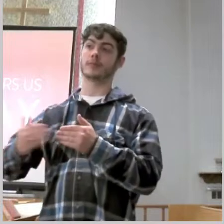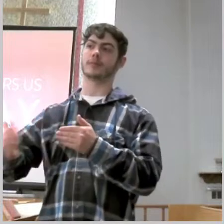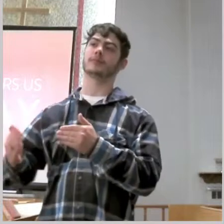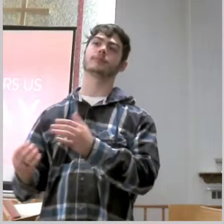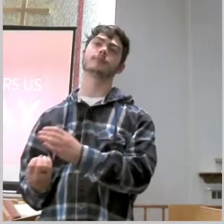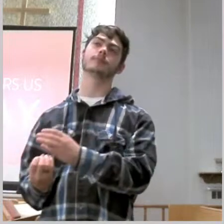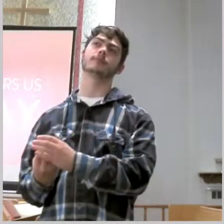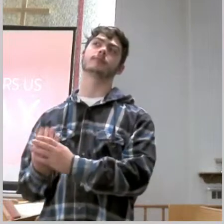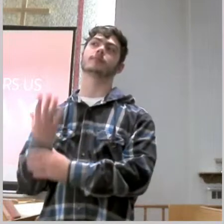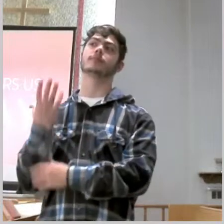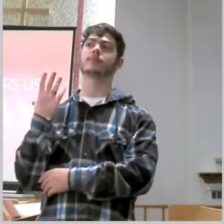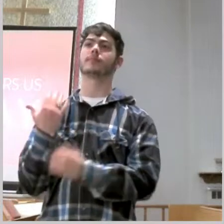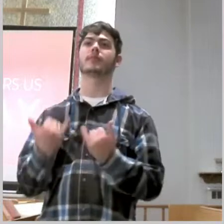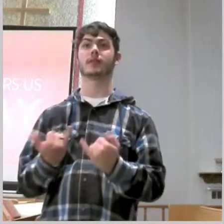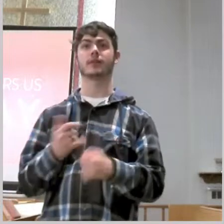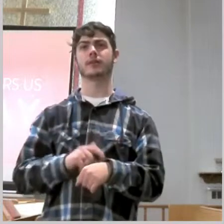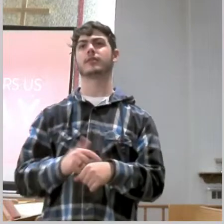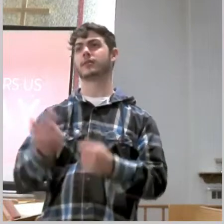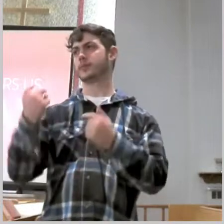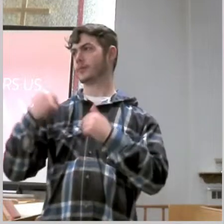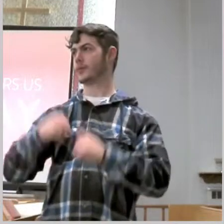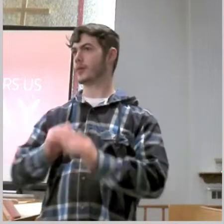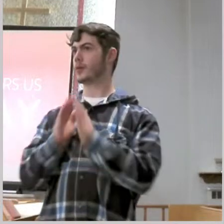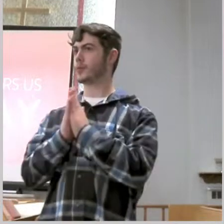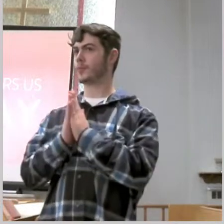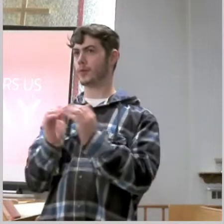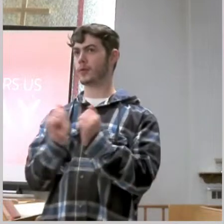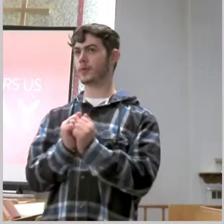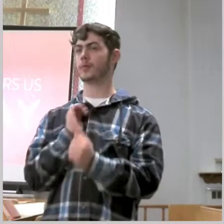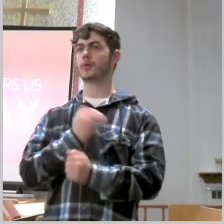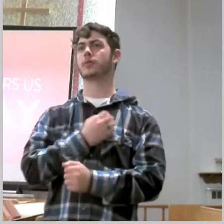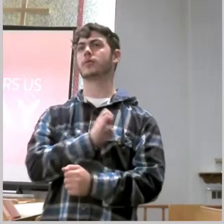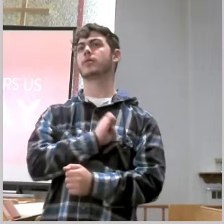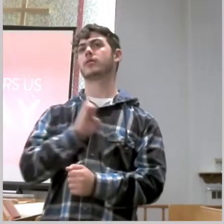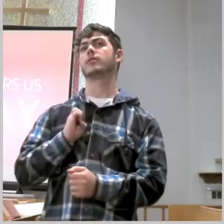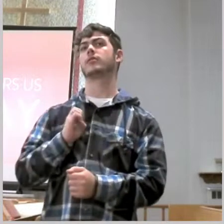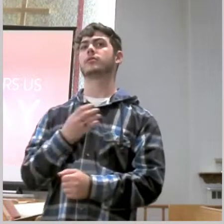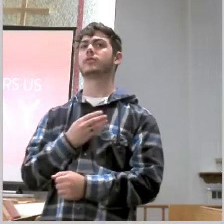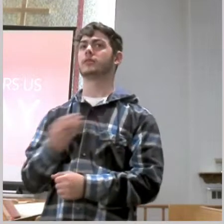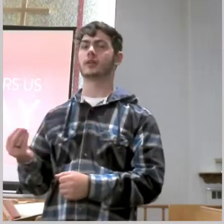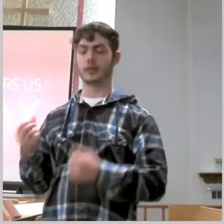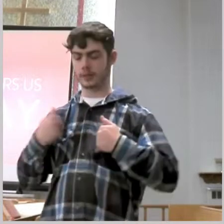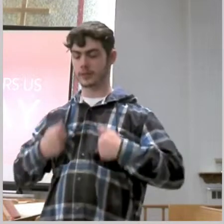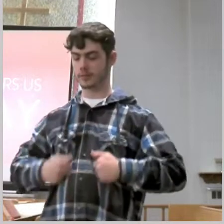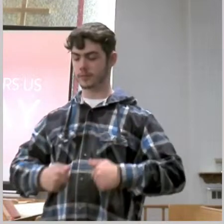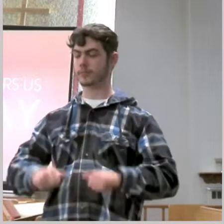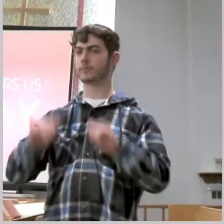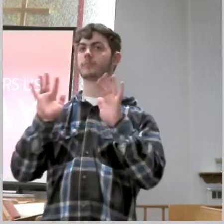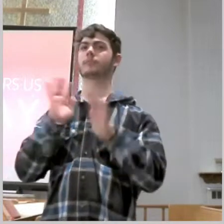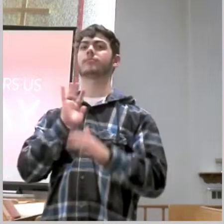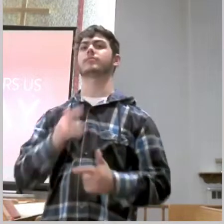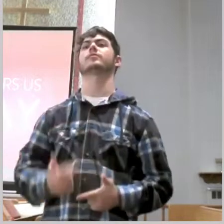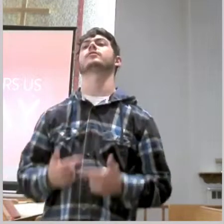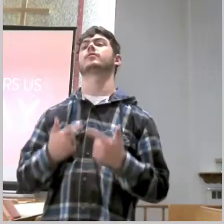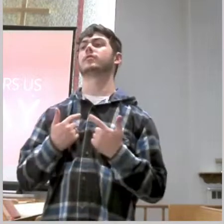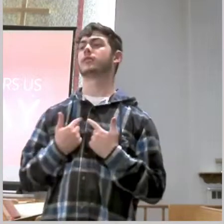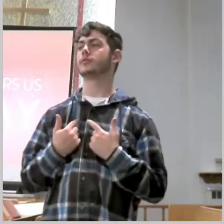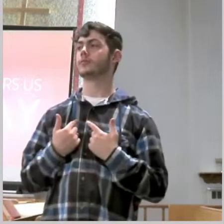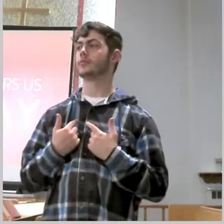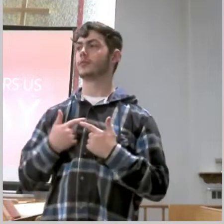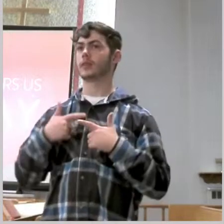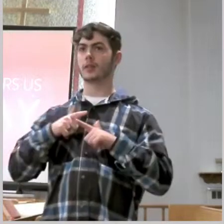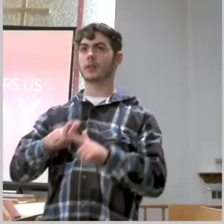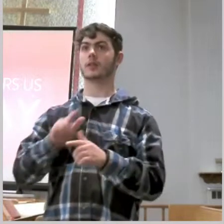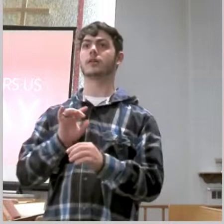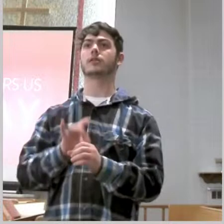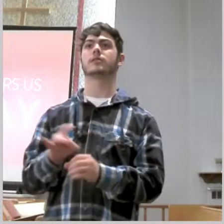come forward, pray with our elders, and give up to the Lord your lives. Surrender and let the Holy Spirit